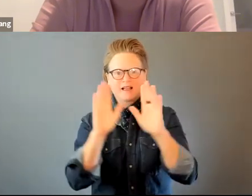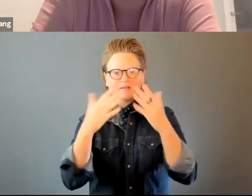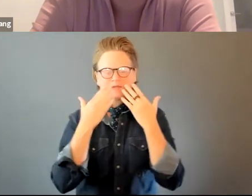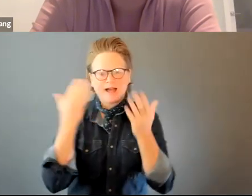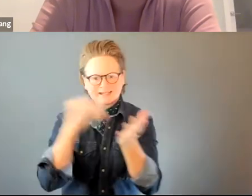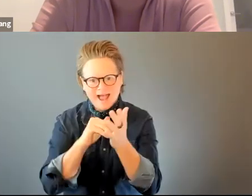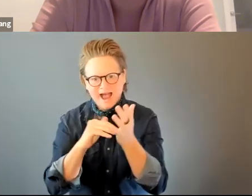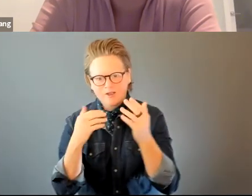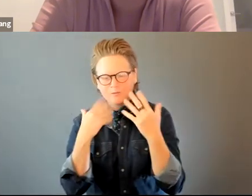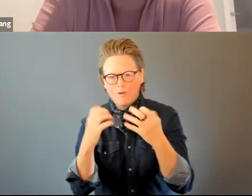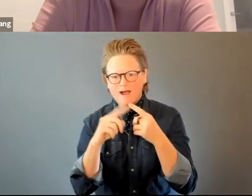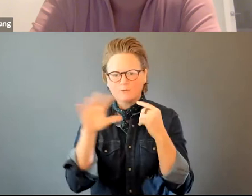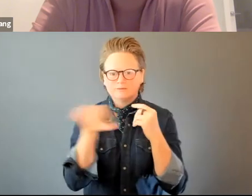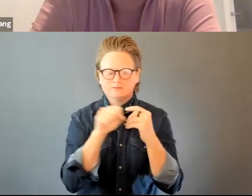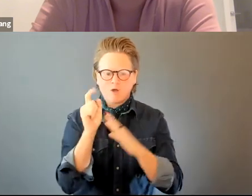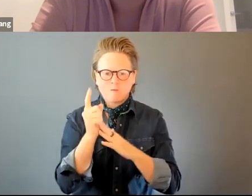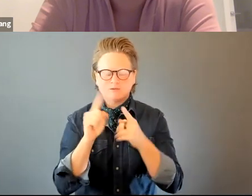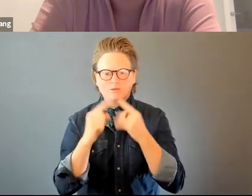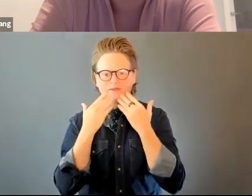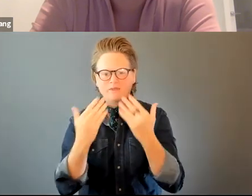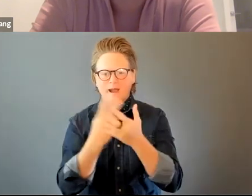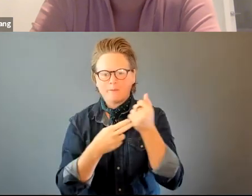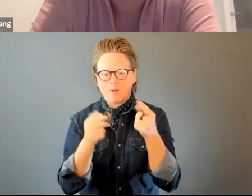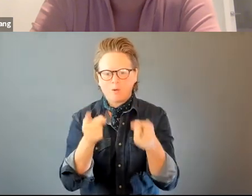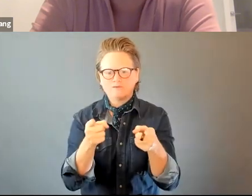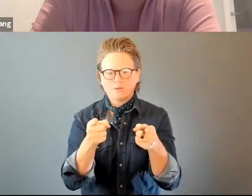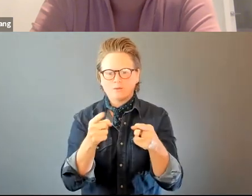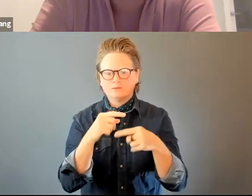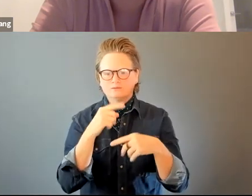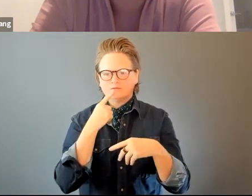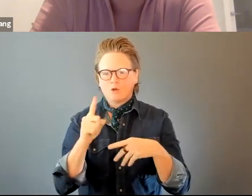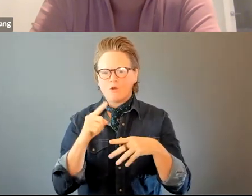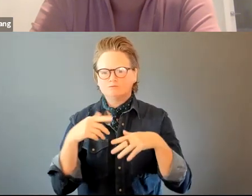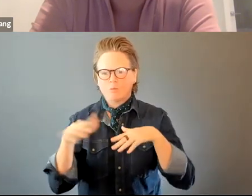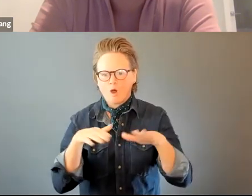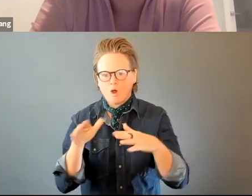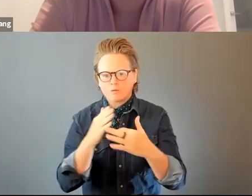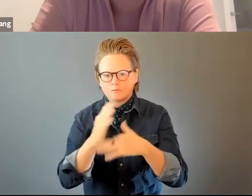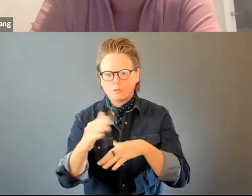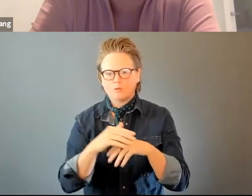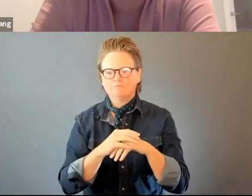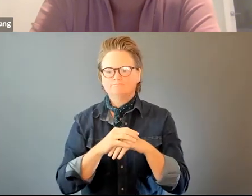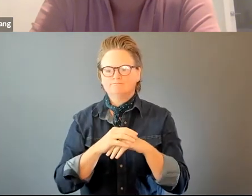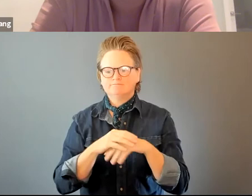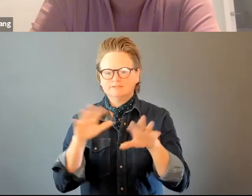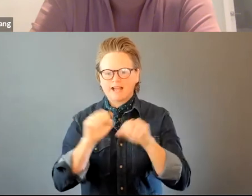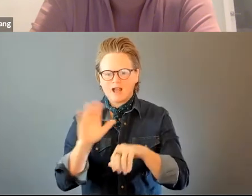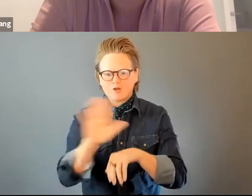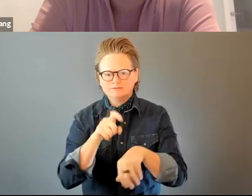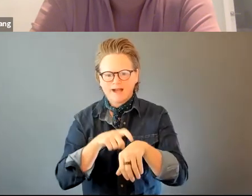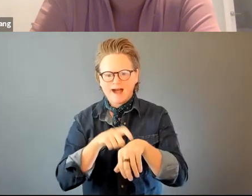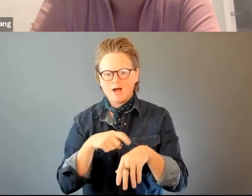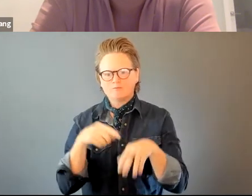clearly. Great. Thank you again. And I want to take a moment to thank the both of you